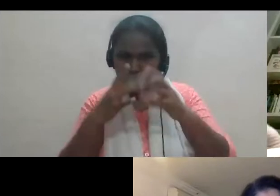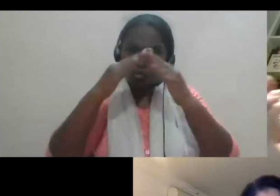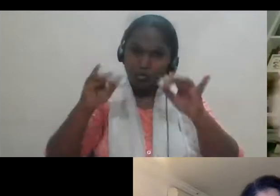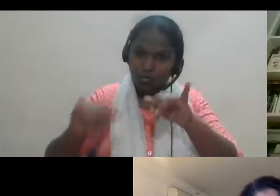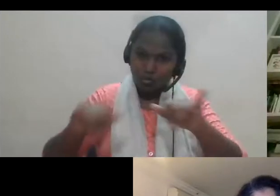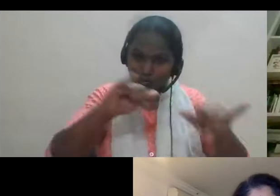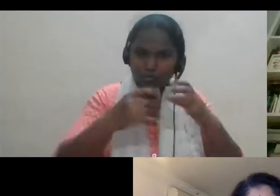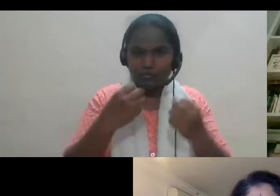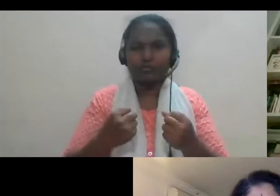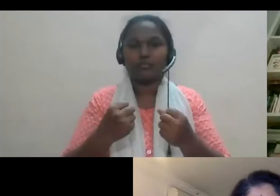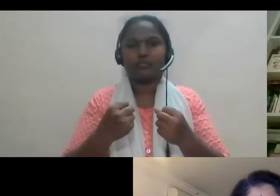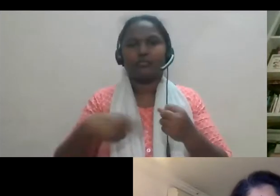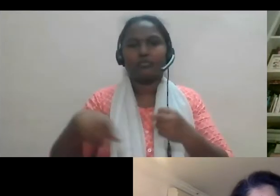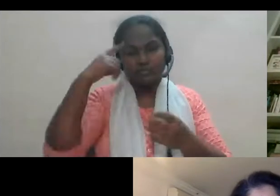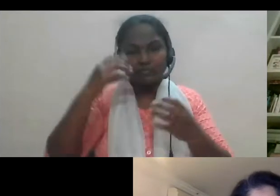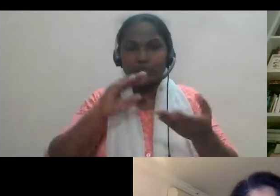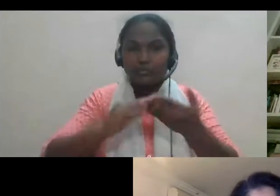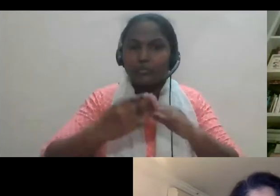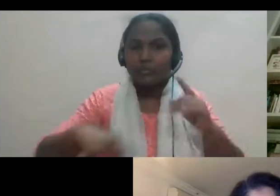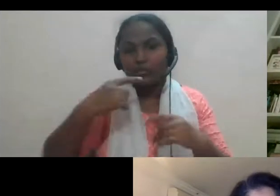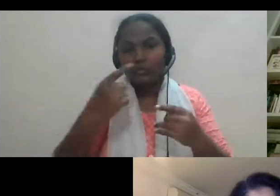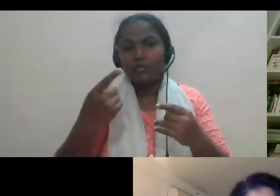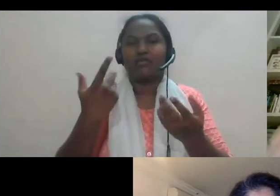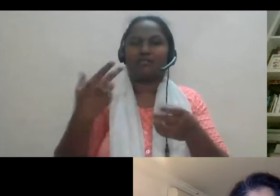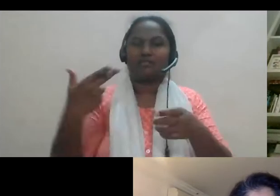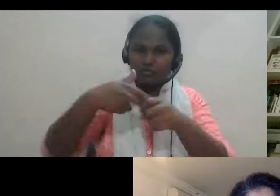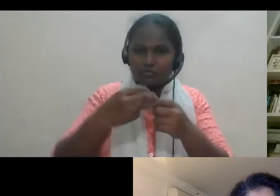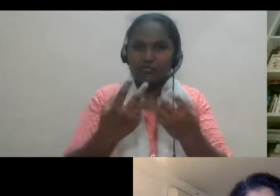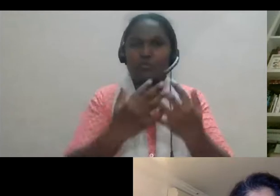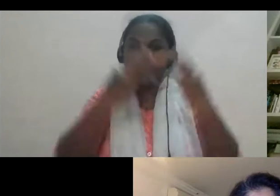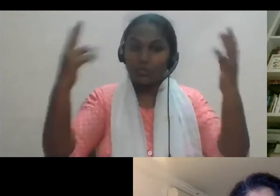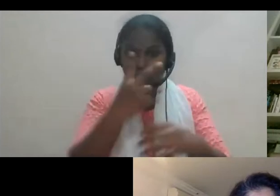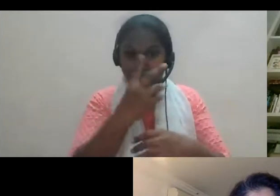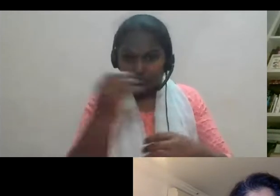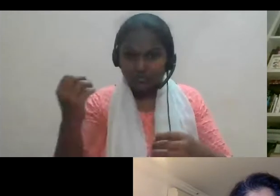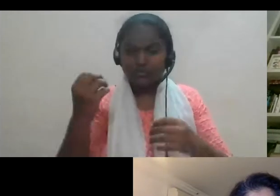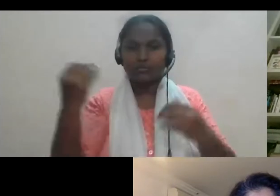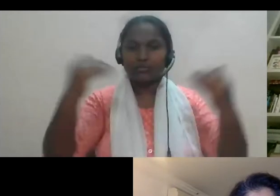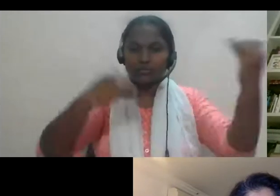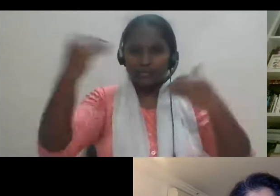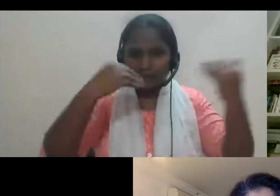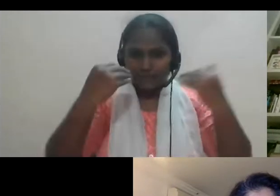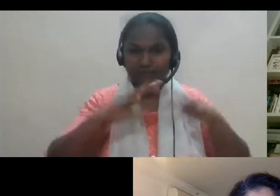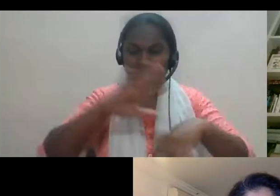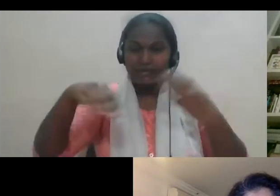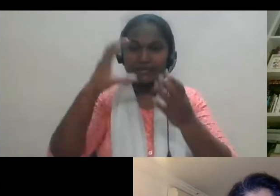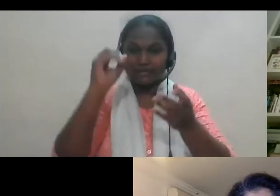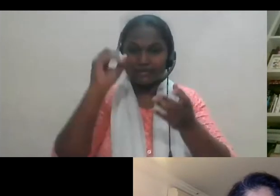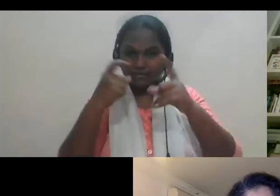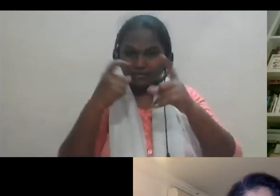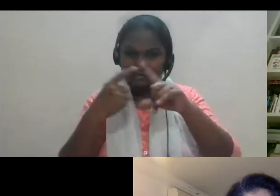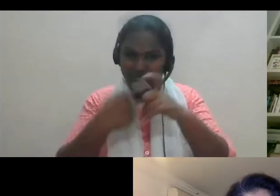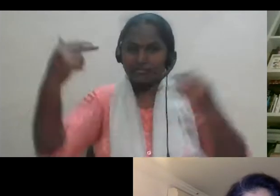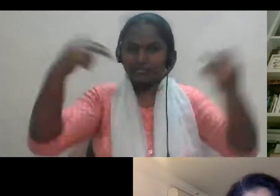And we were able to commission and involve more than 200 artists from all over the country who